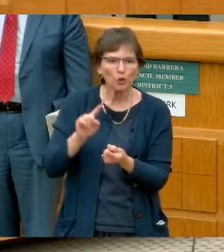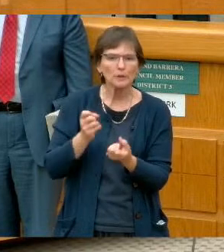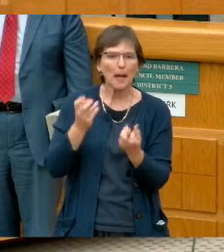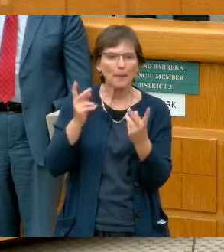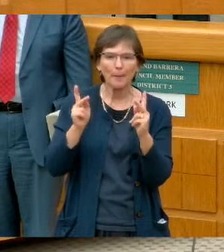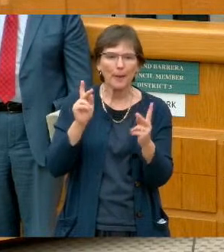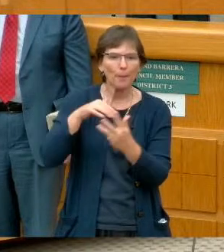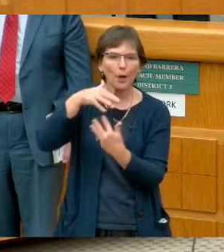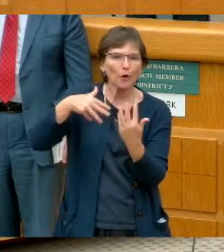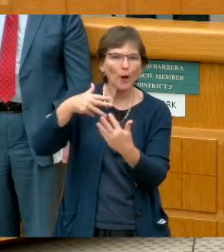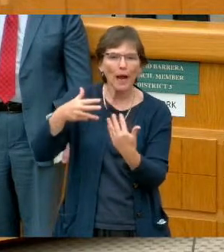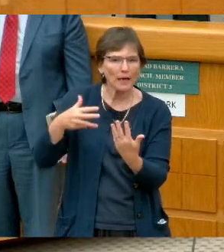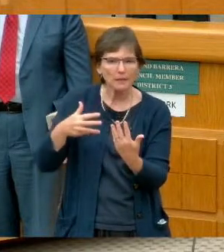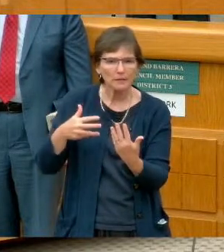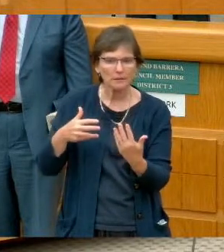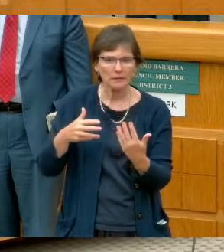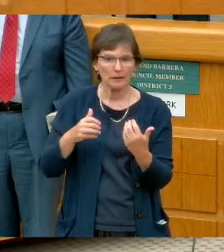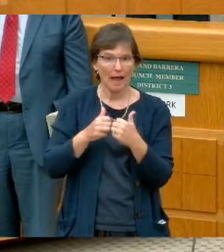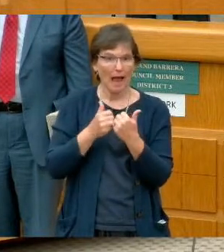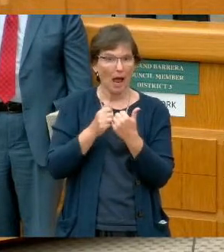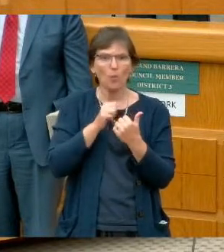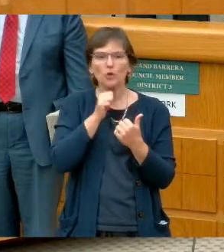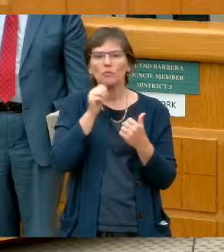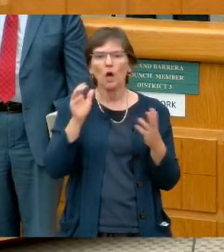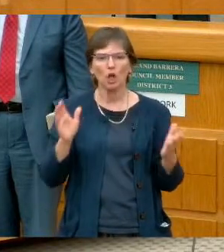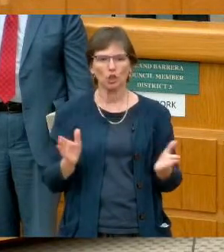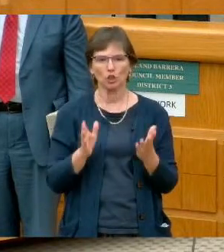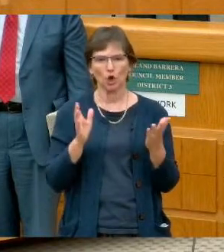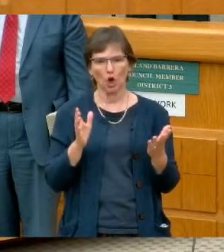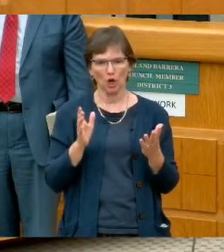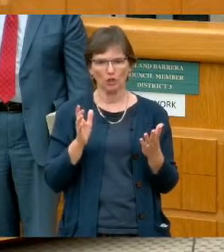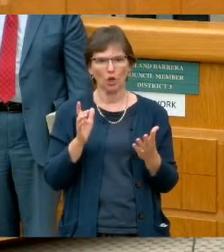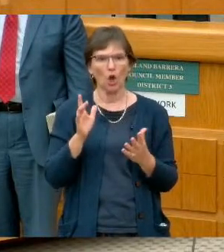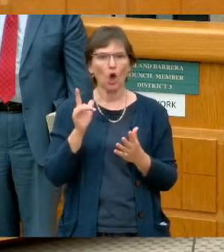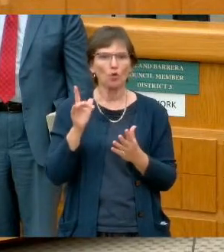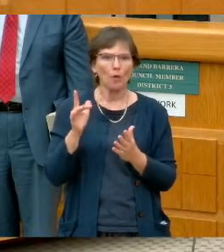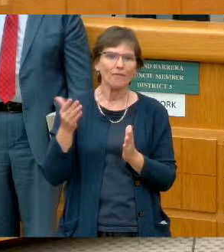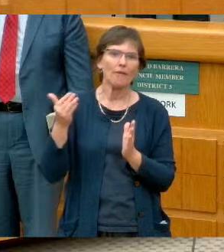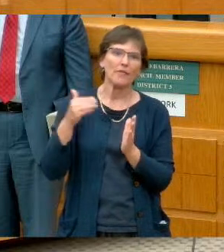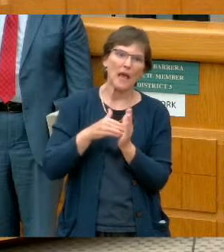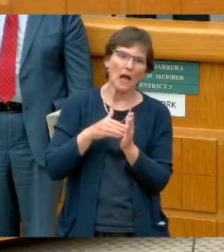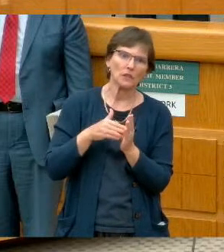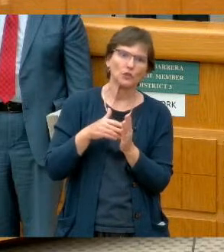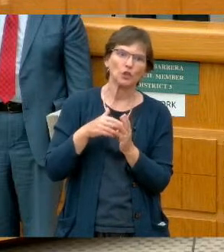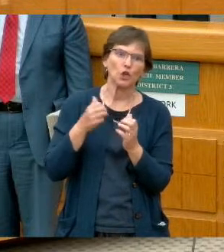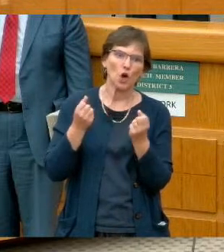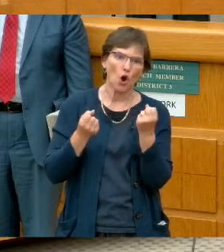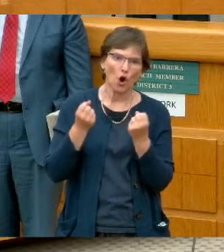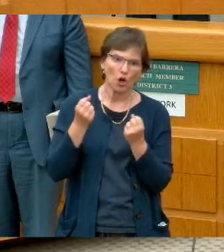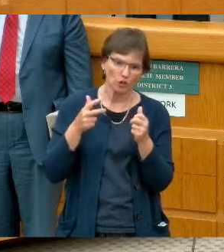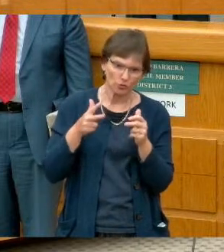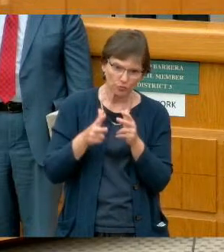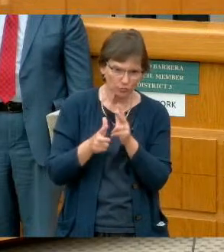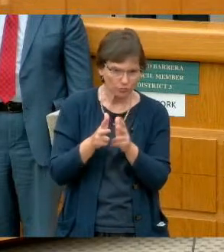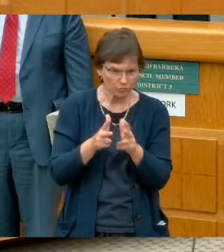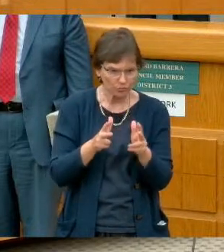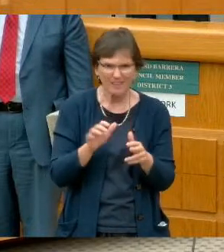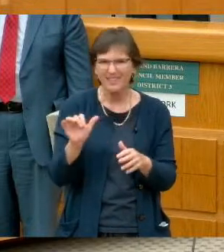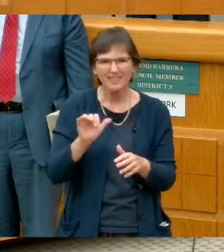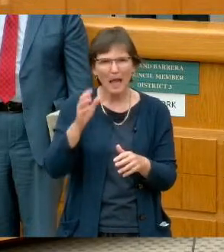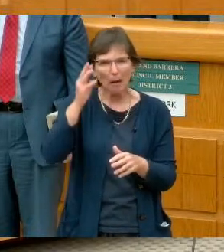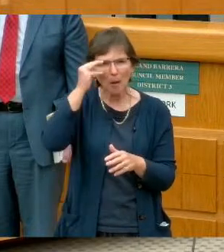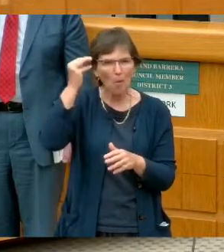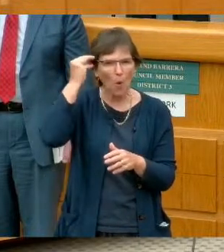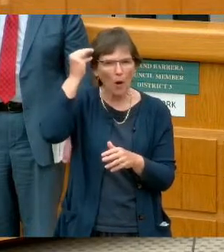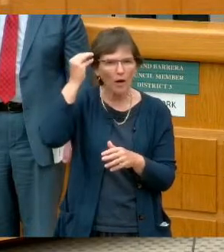do we reduce interactions? We don't encourage 25,000 cars like we had a Memorial Day weekend